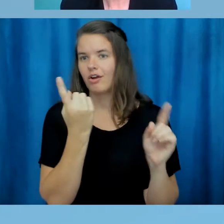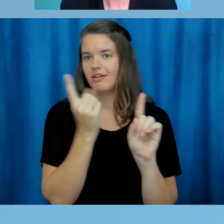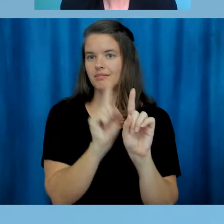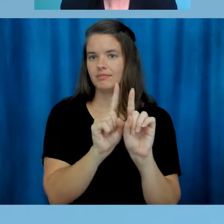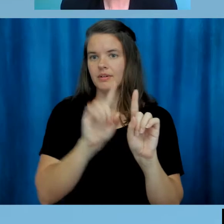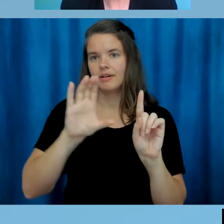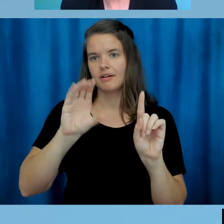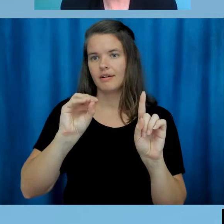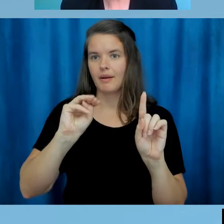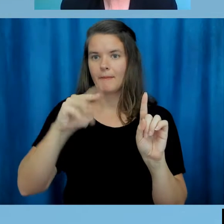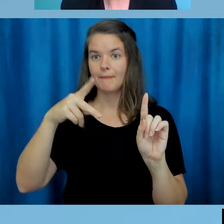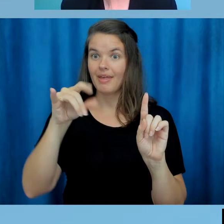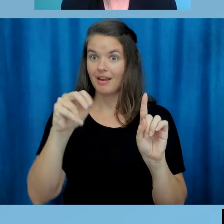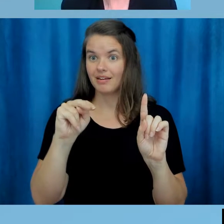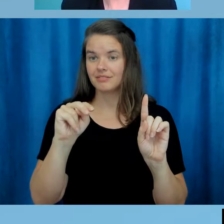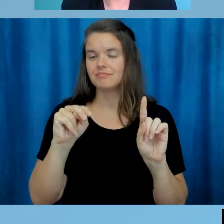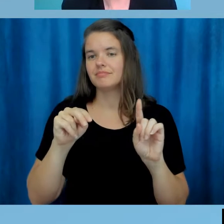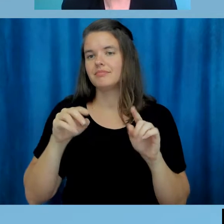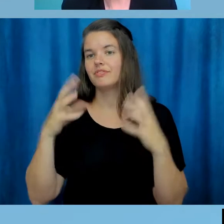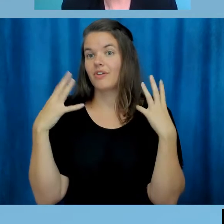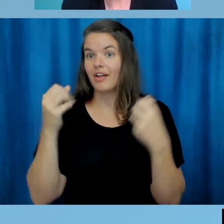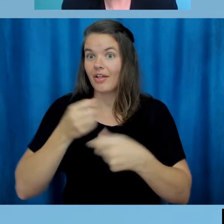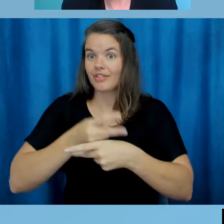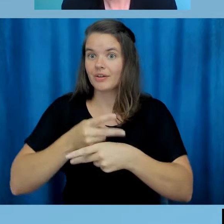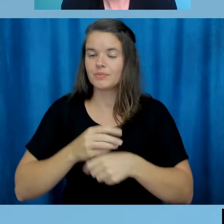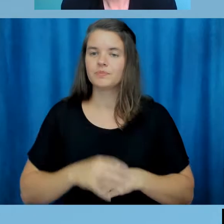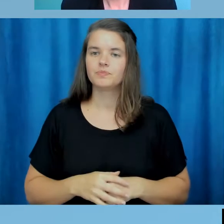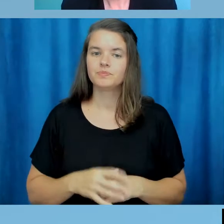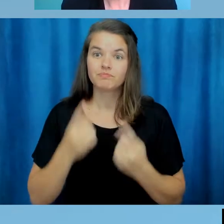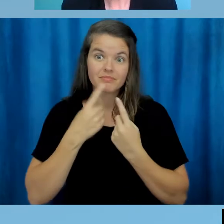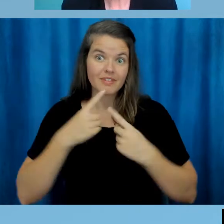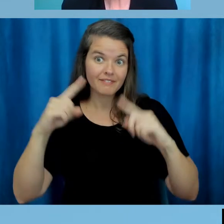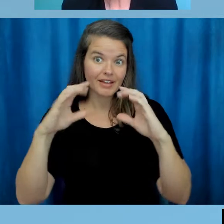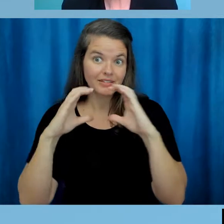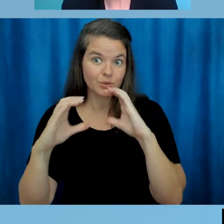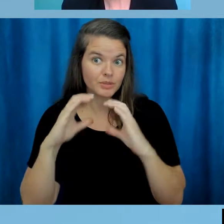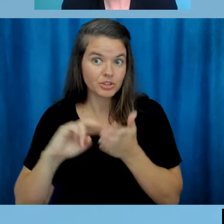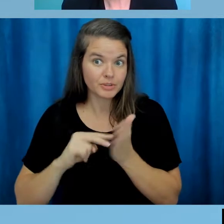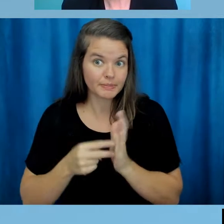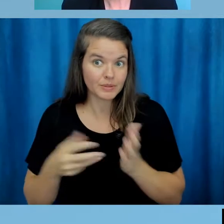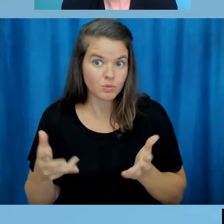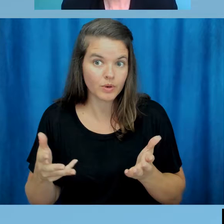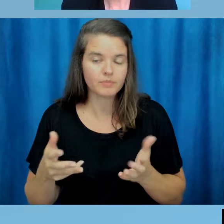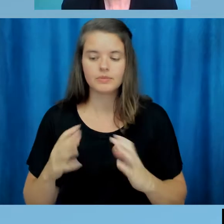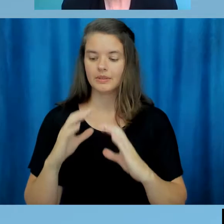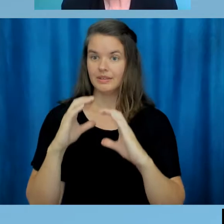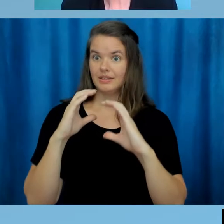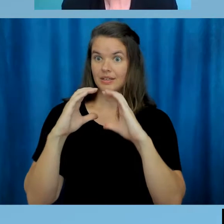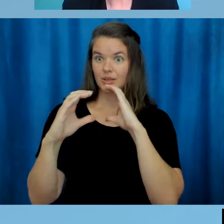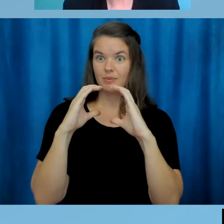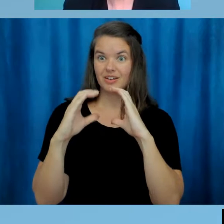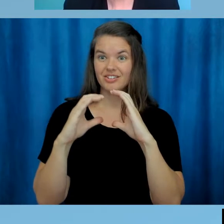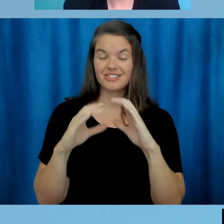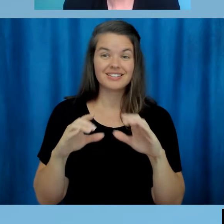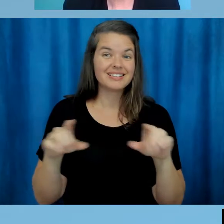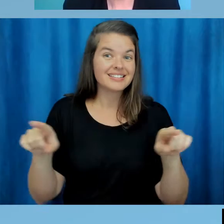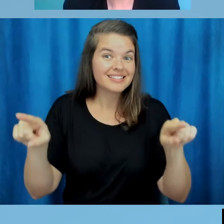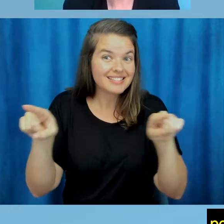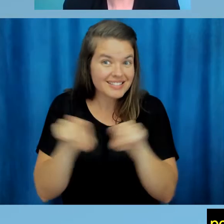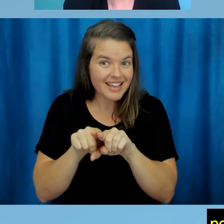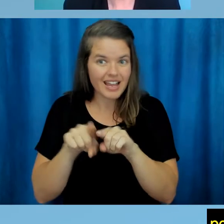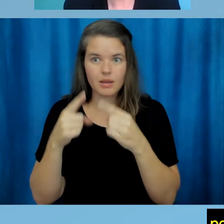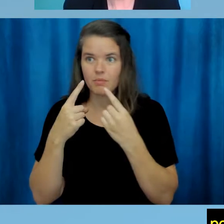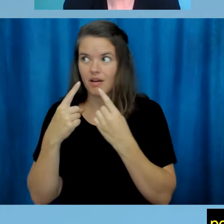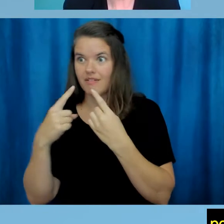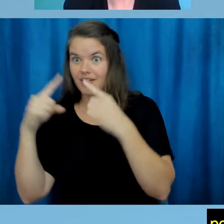healthcare. So effective communication means communication that is as effective